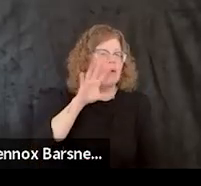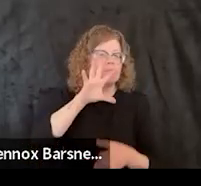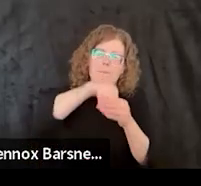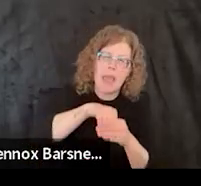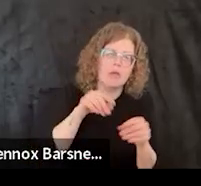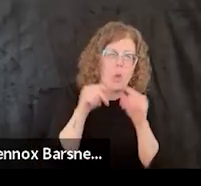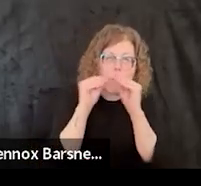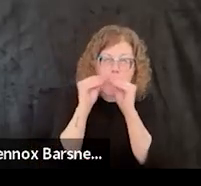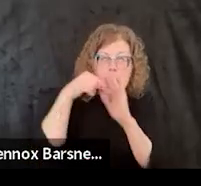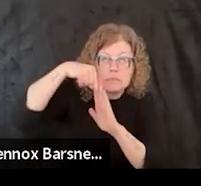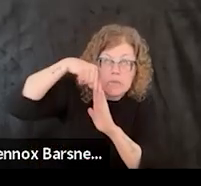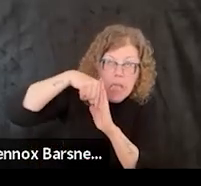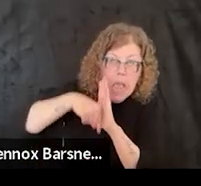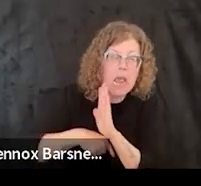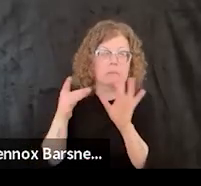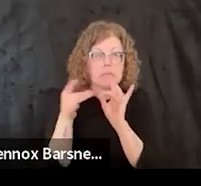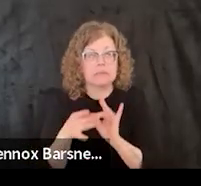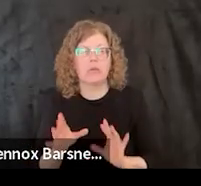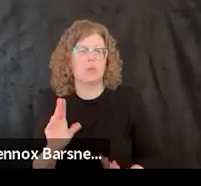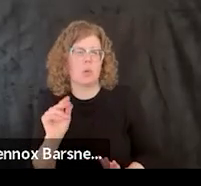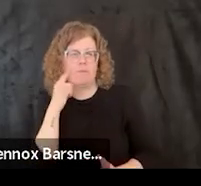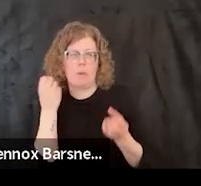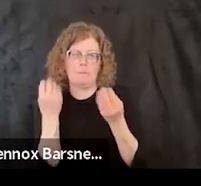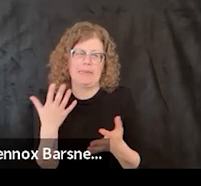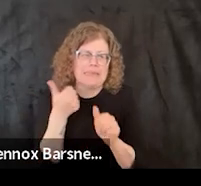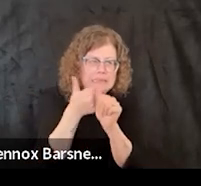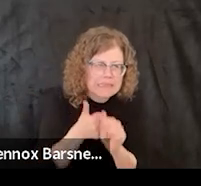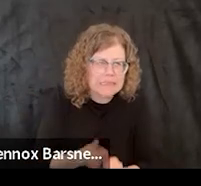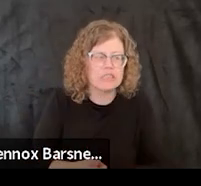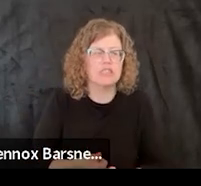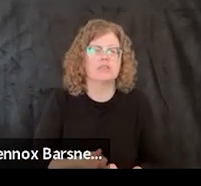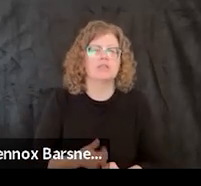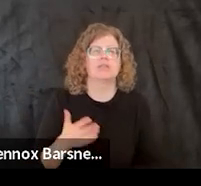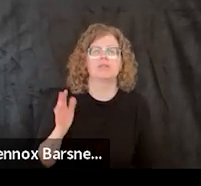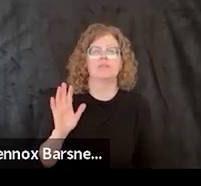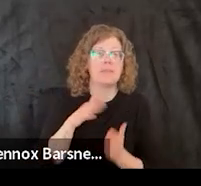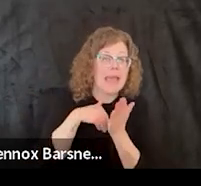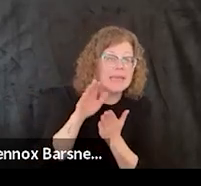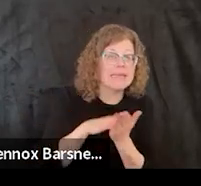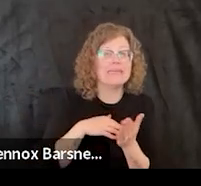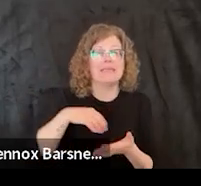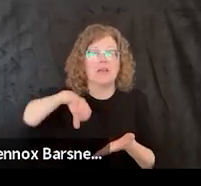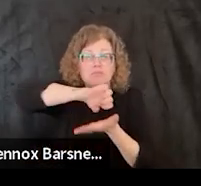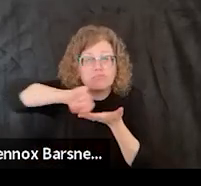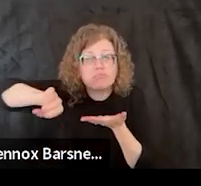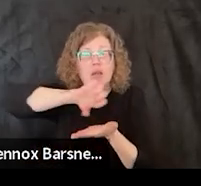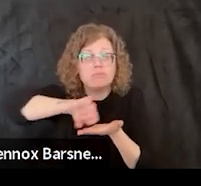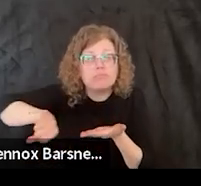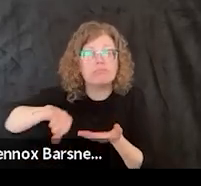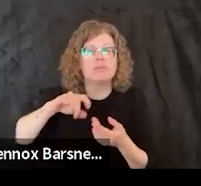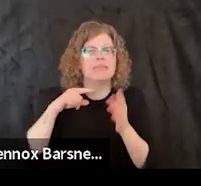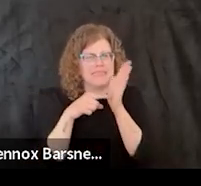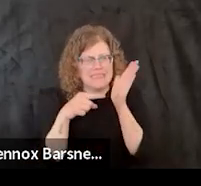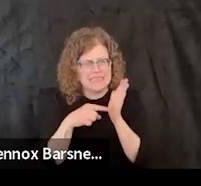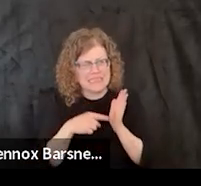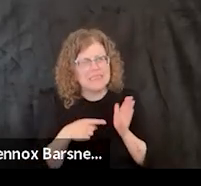as in compiling screenshots of every canvas or every tube of paint you'll purchase. Those things can simply be